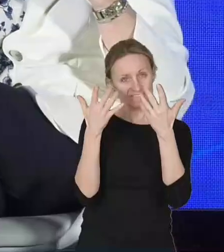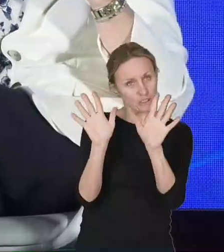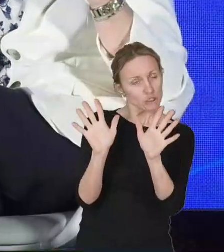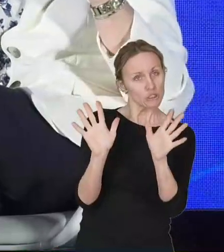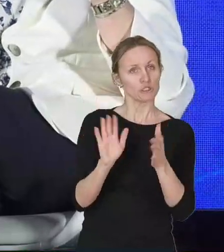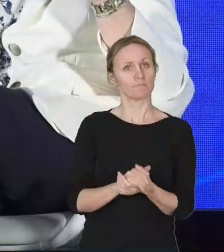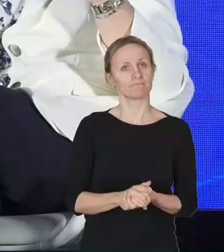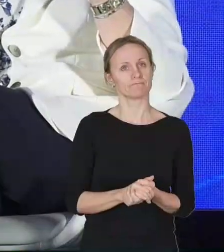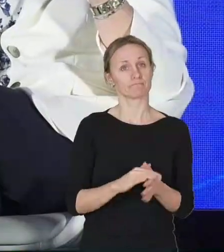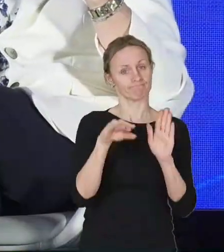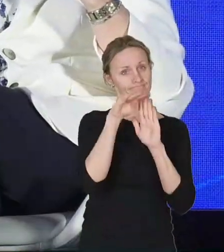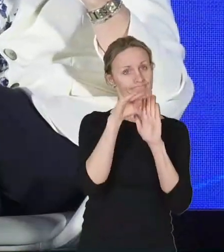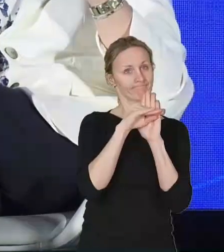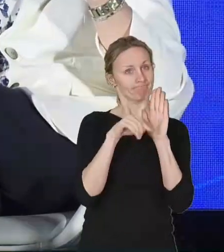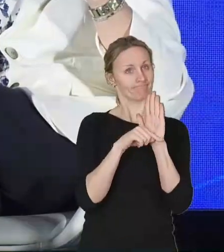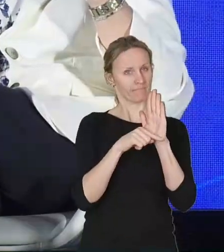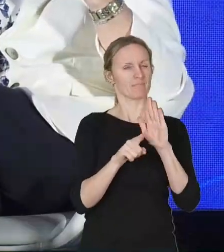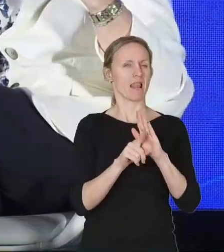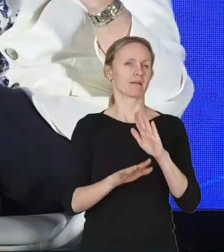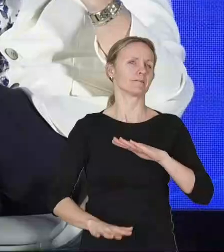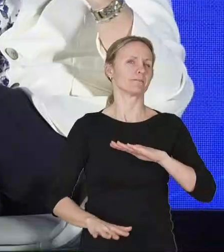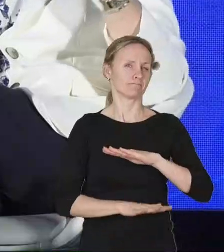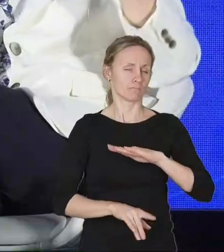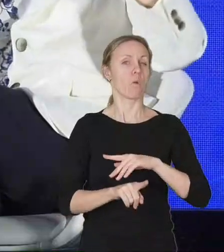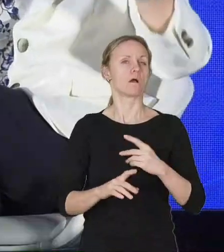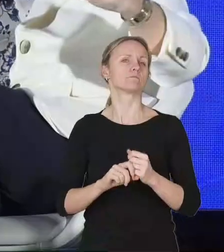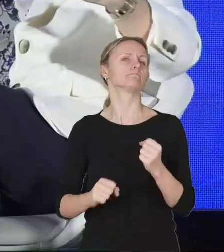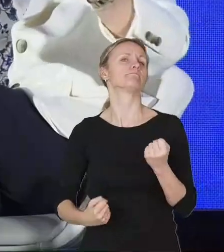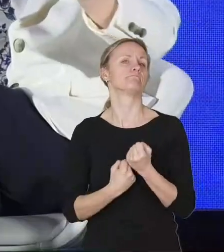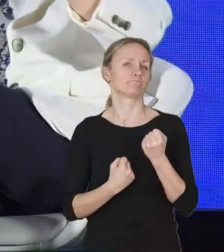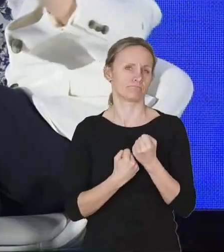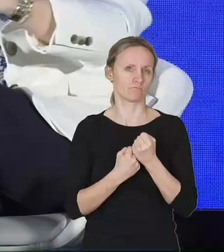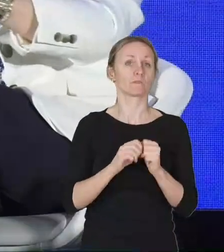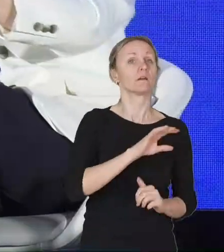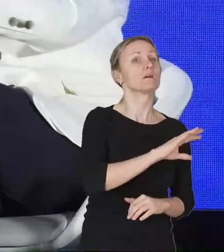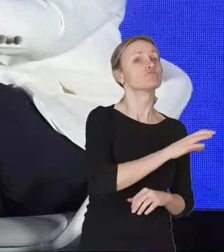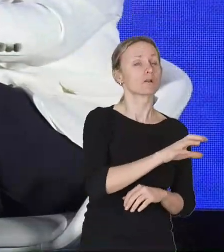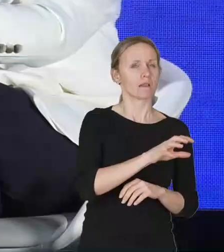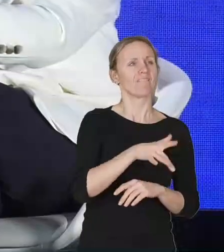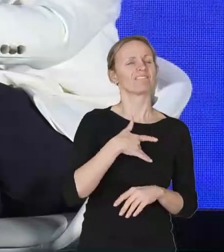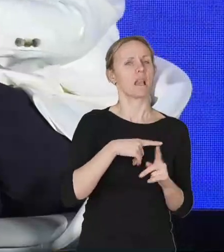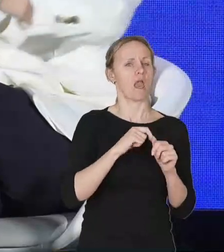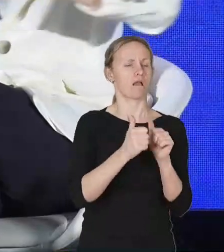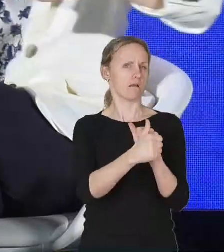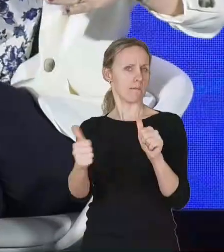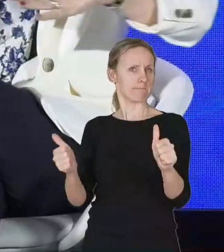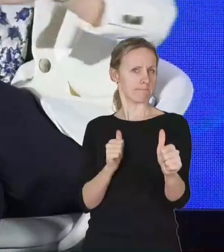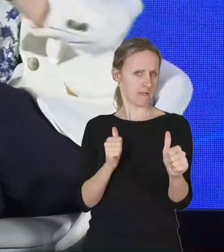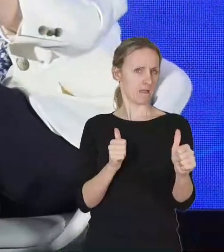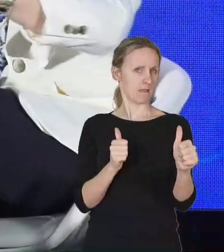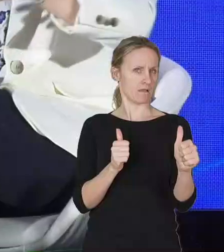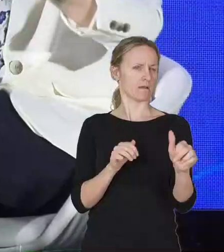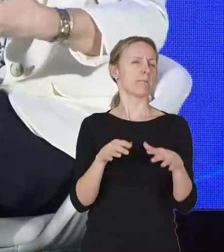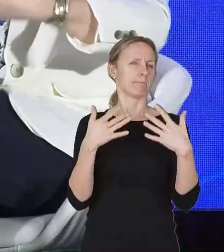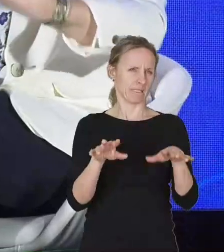program for over 30 regions in 9 countries, in southern, Central and Eastern Europe, which, as